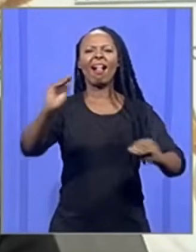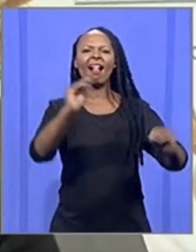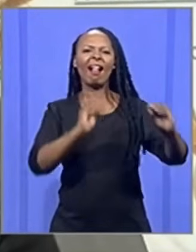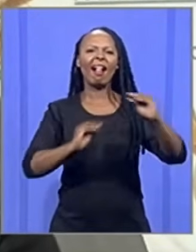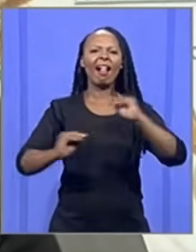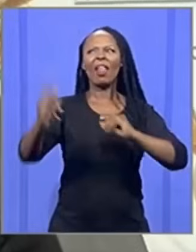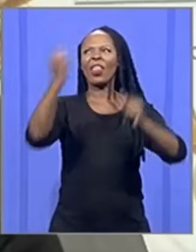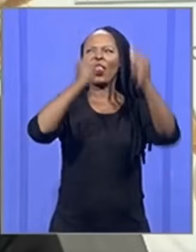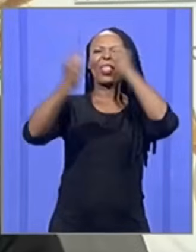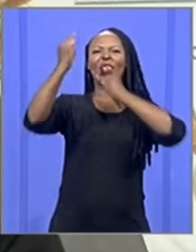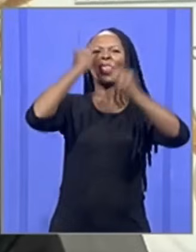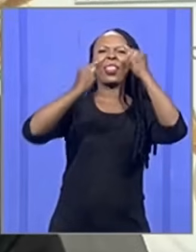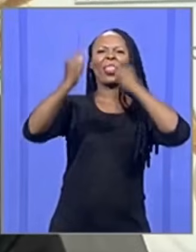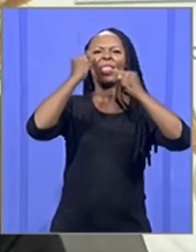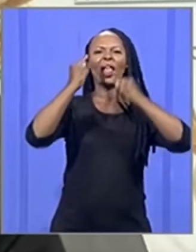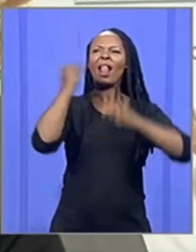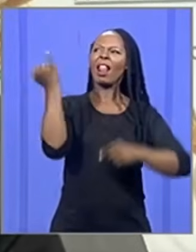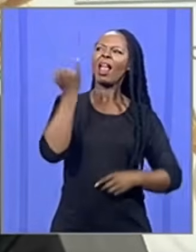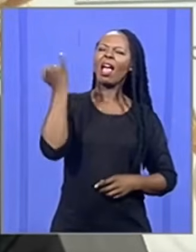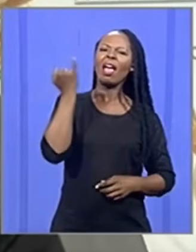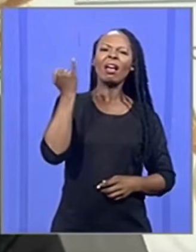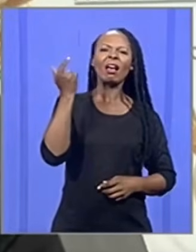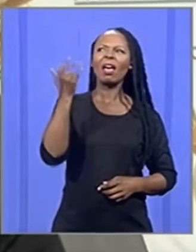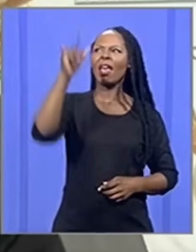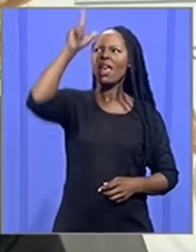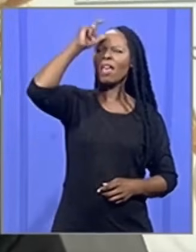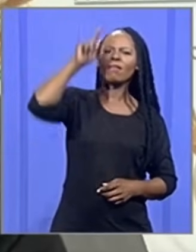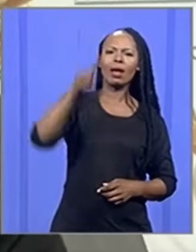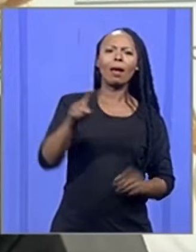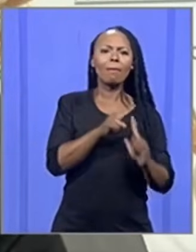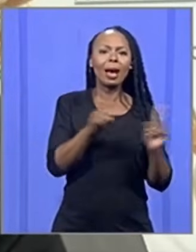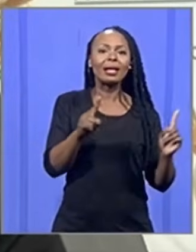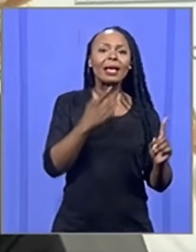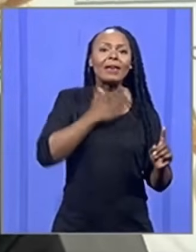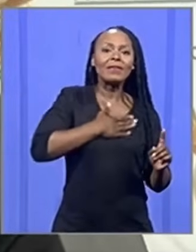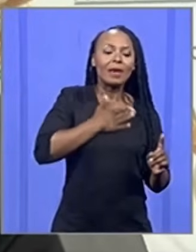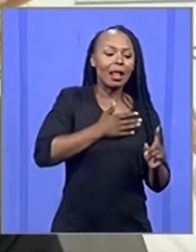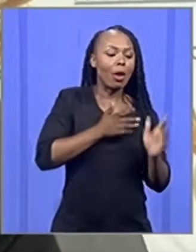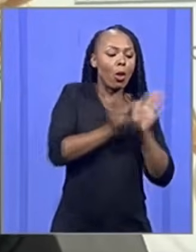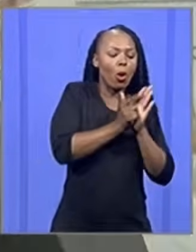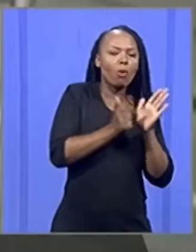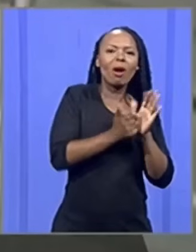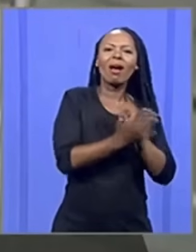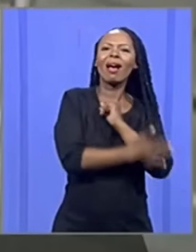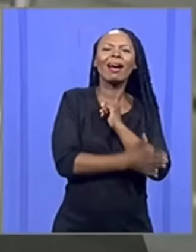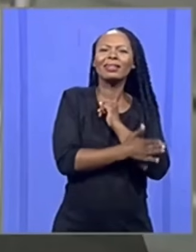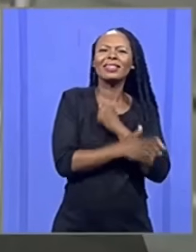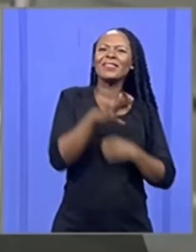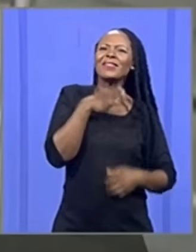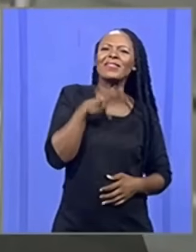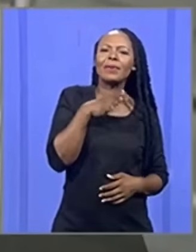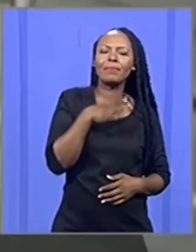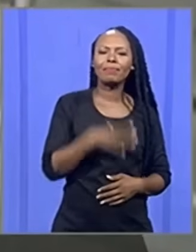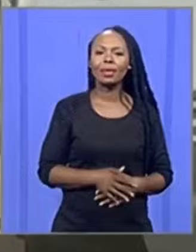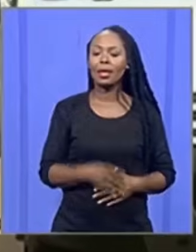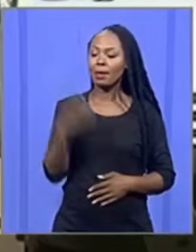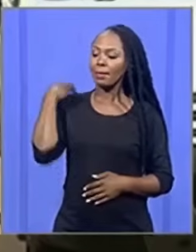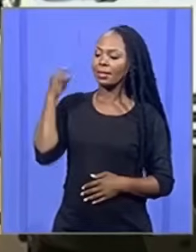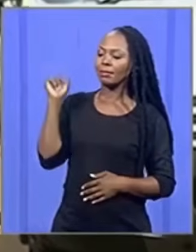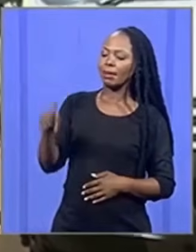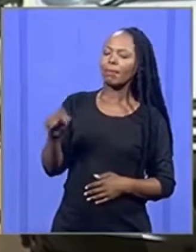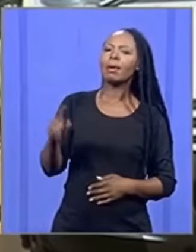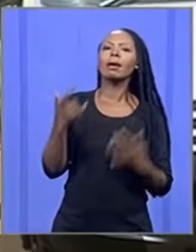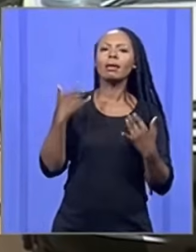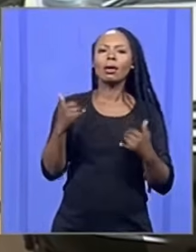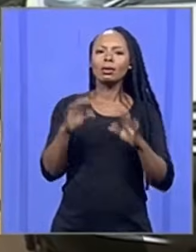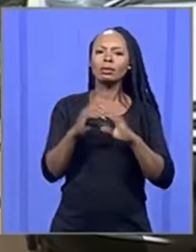evil, when actually what we are doing are within the laws of the country, Minister, the laws passed by Parliament. Re sa lefo lefapha le